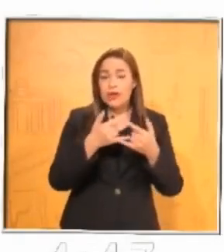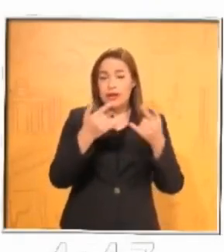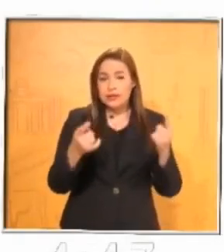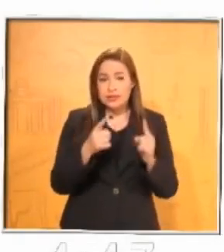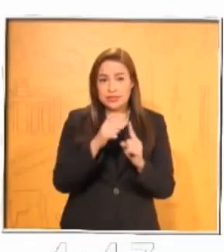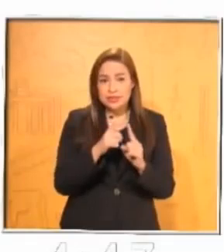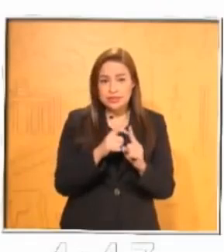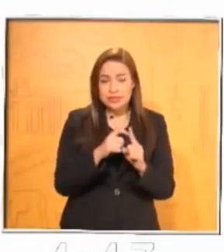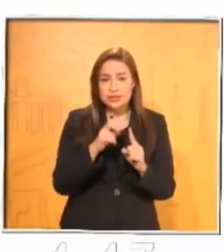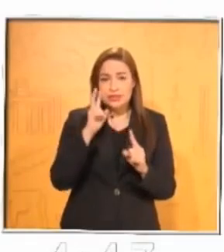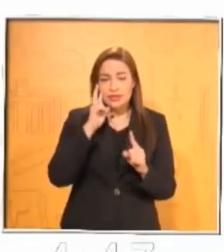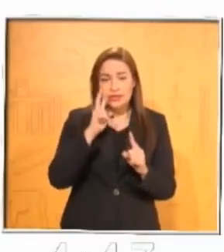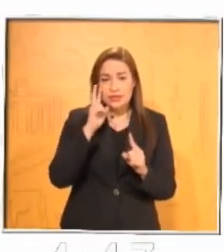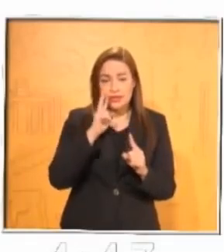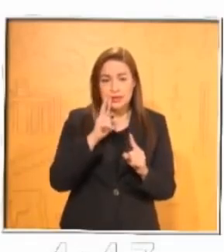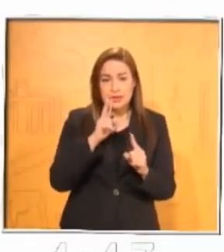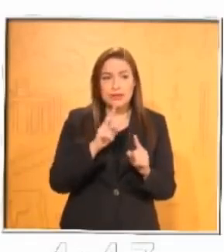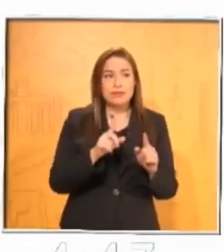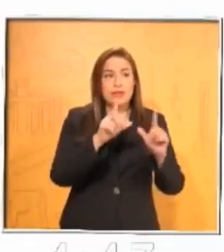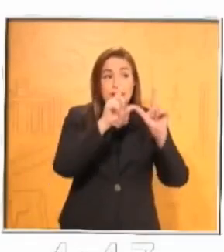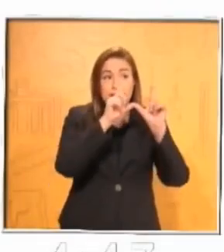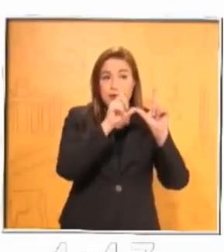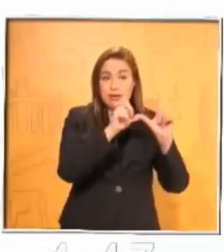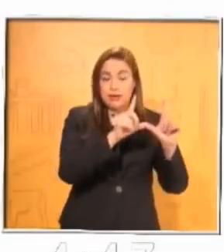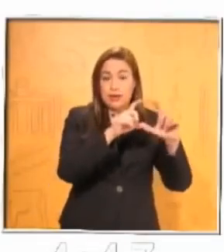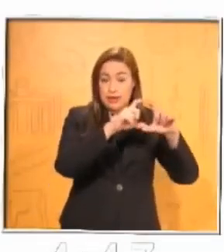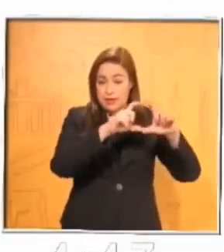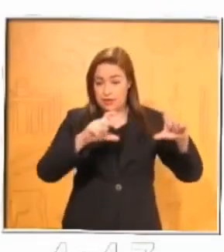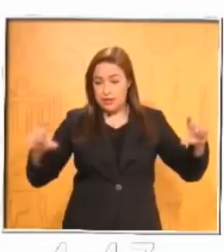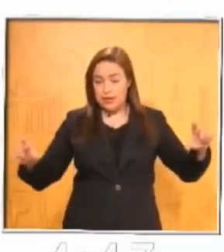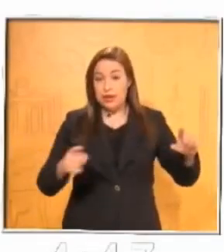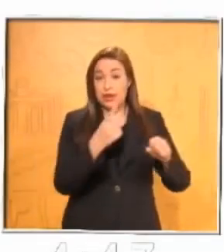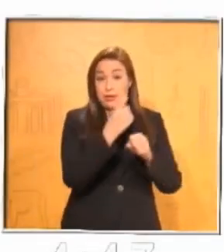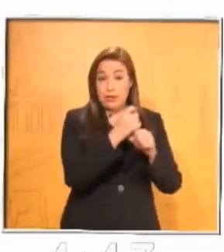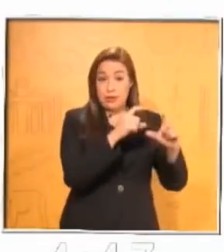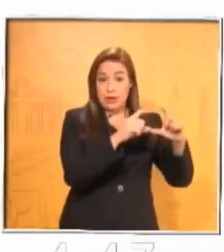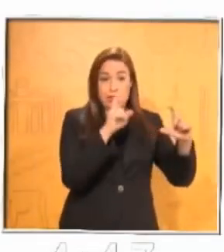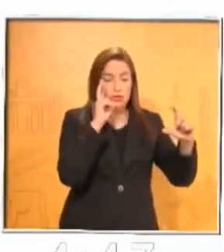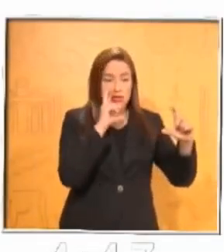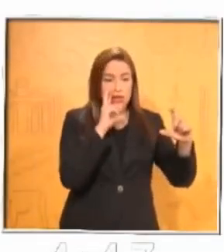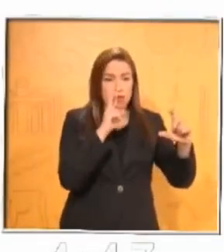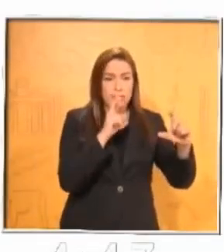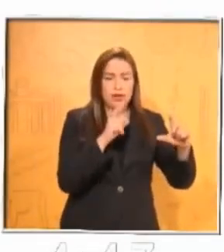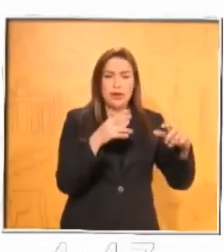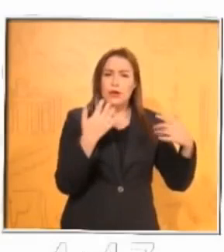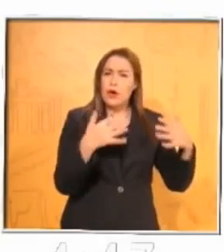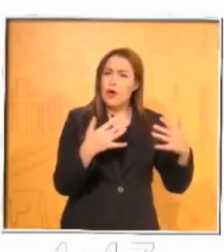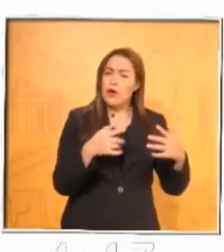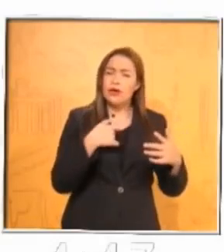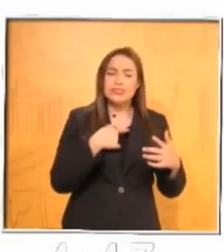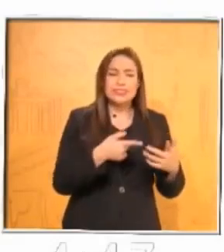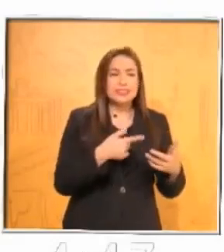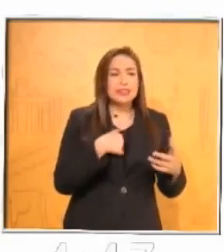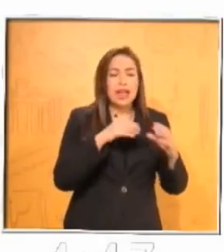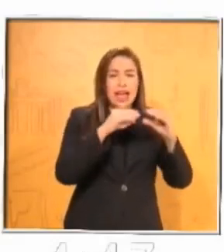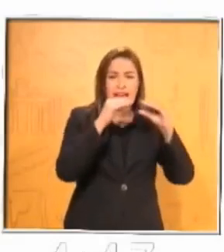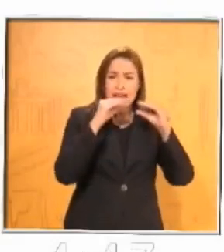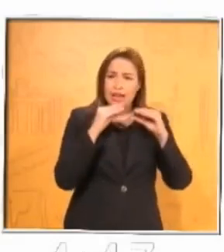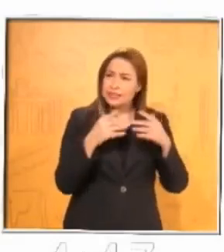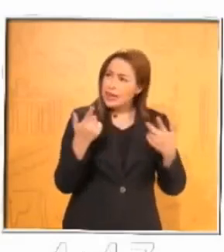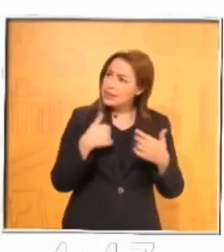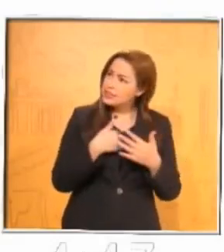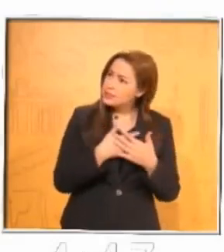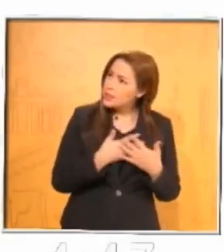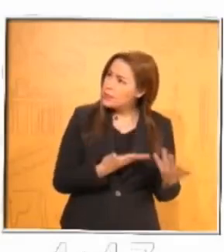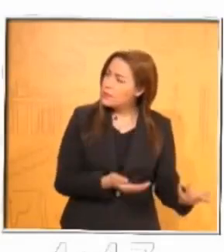panels. In the first panel, she is saying, "That's quite a sandwich, honey." And he